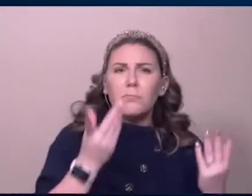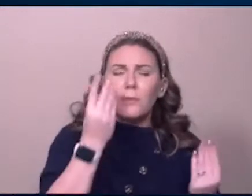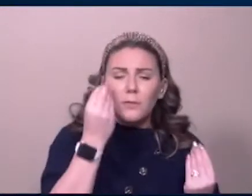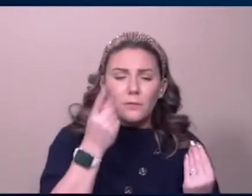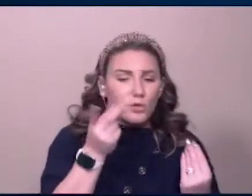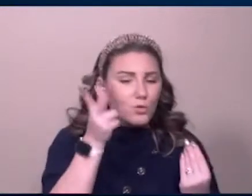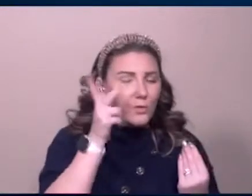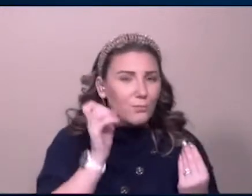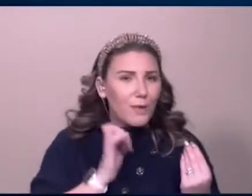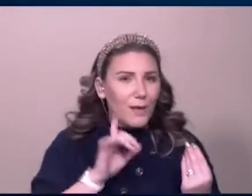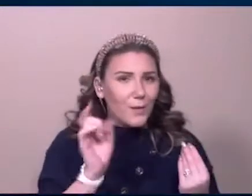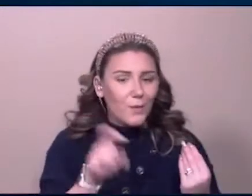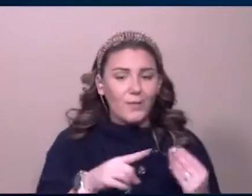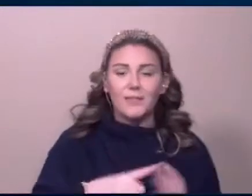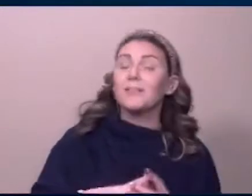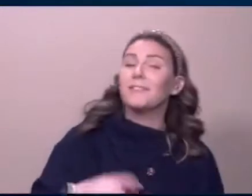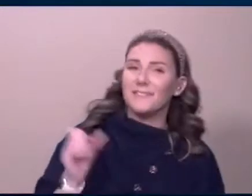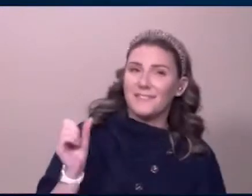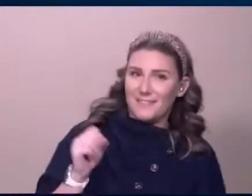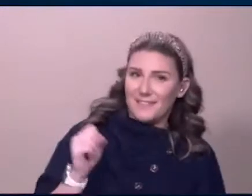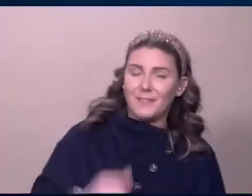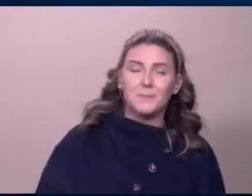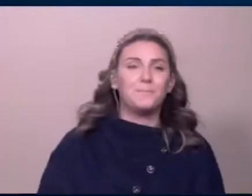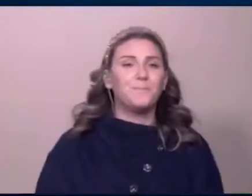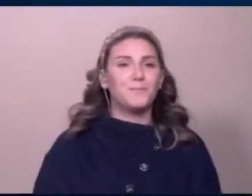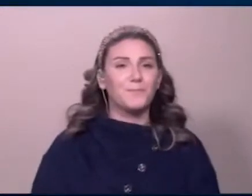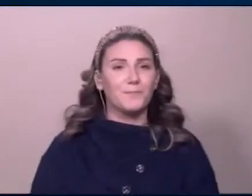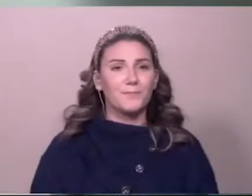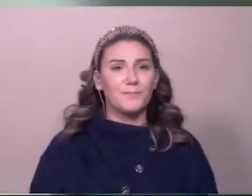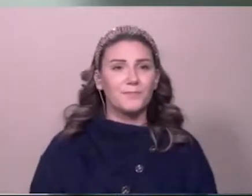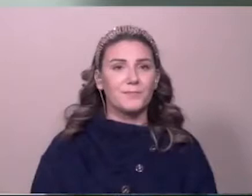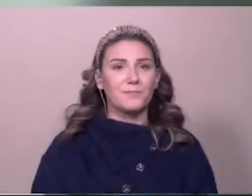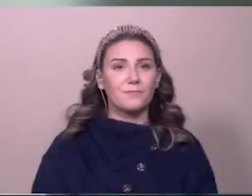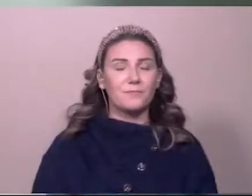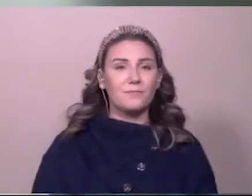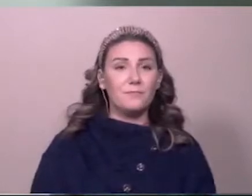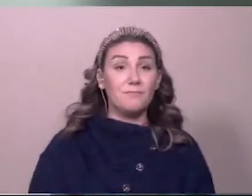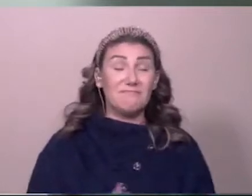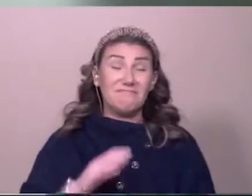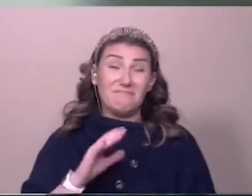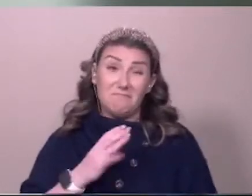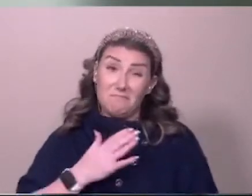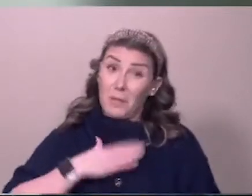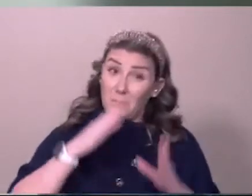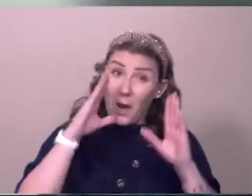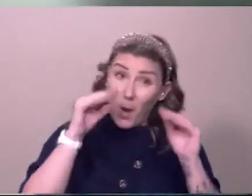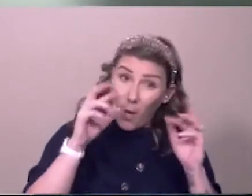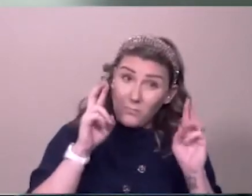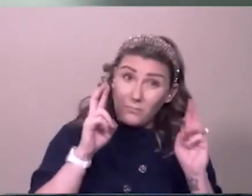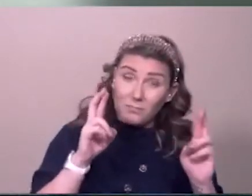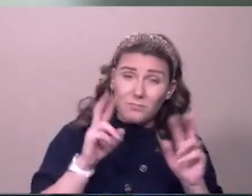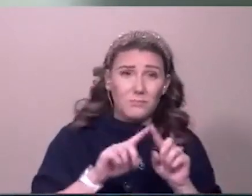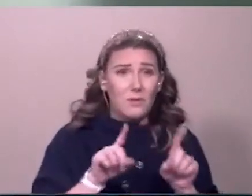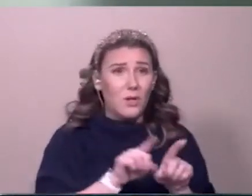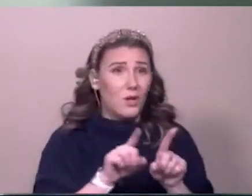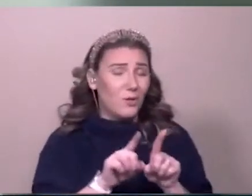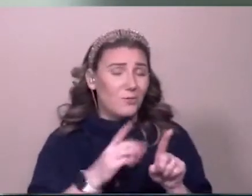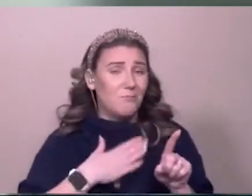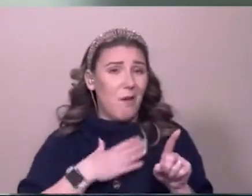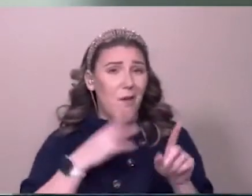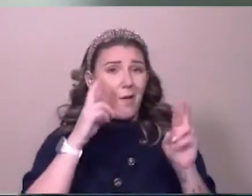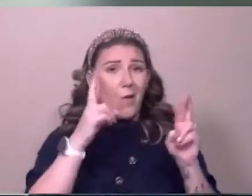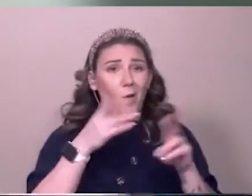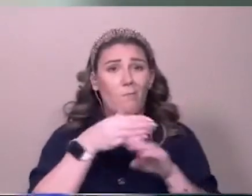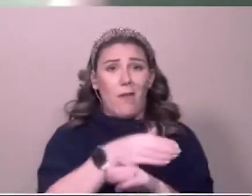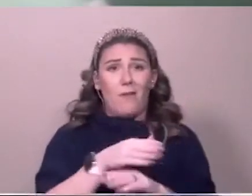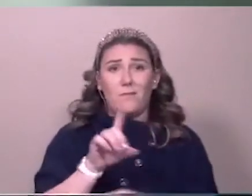there? Yeah, yes. I did. That's my hope. But it was also my hope after the Delta surge. So